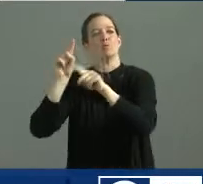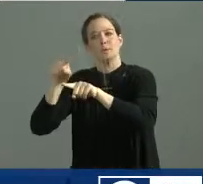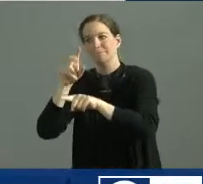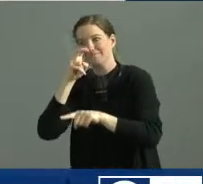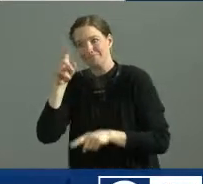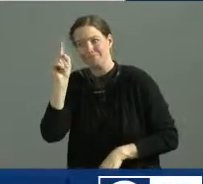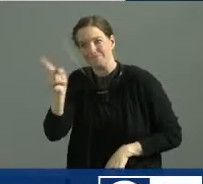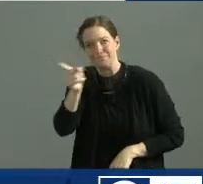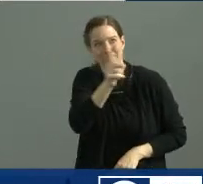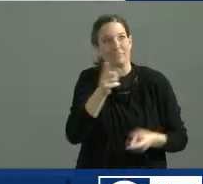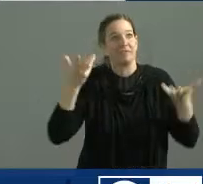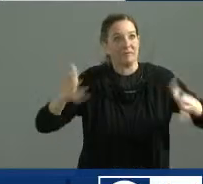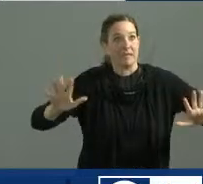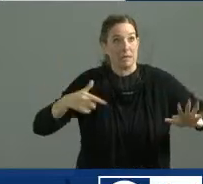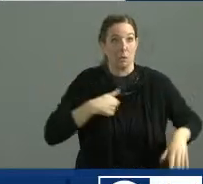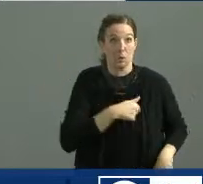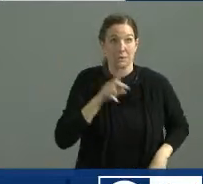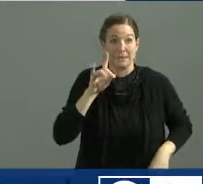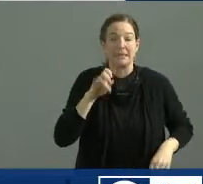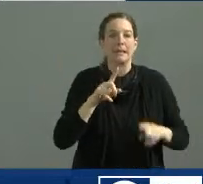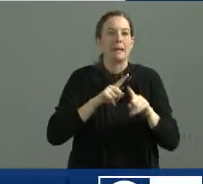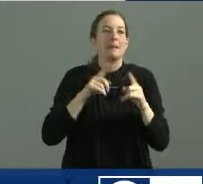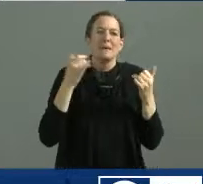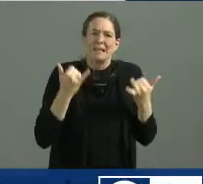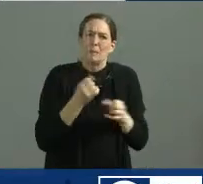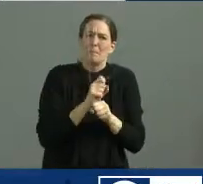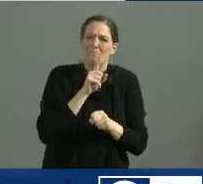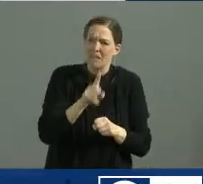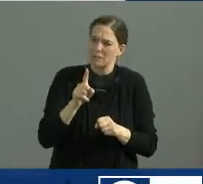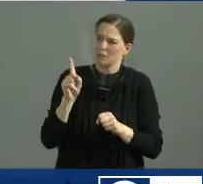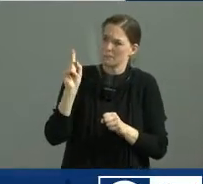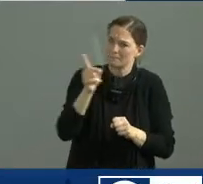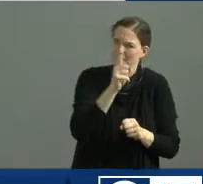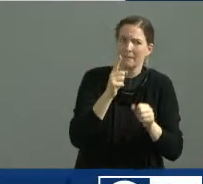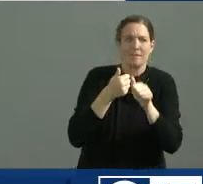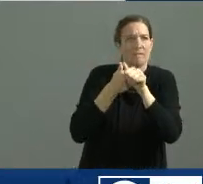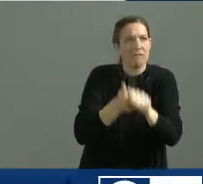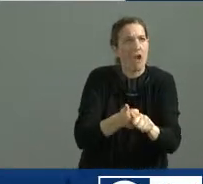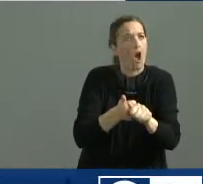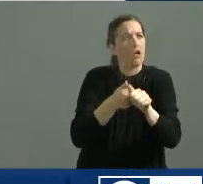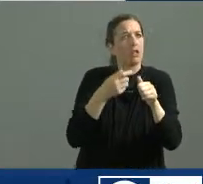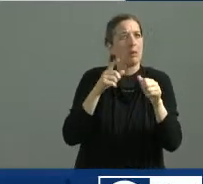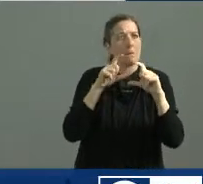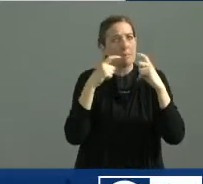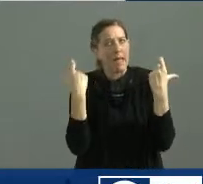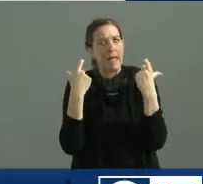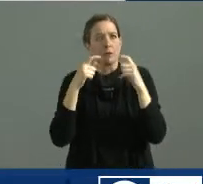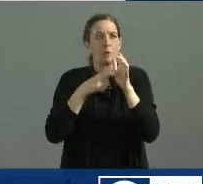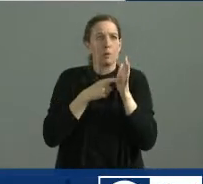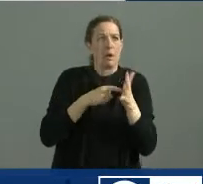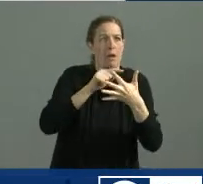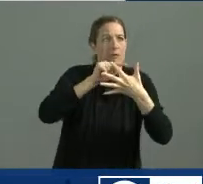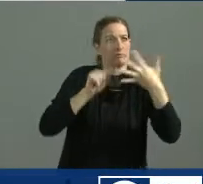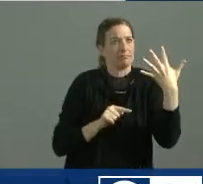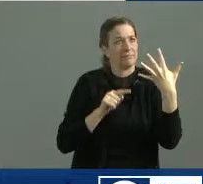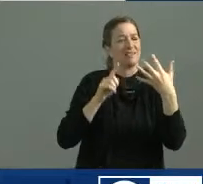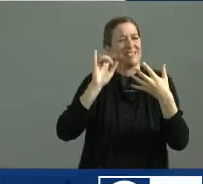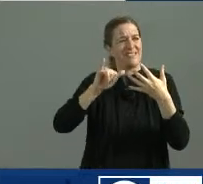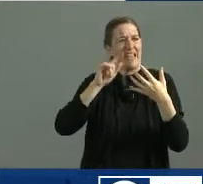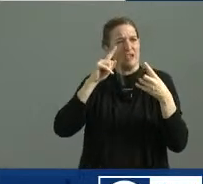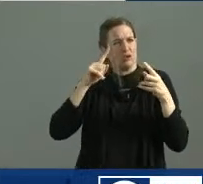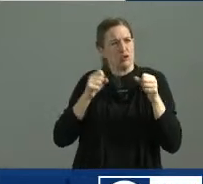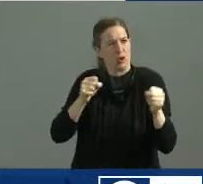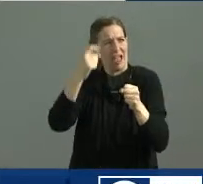have, but we are really trying to make sure that people are following those mitigation strategies too.